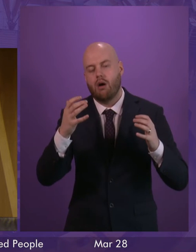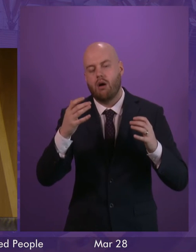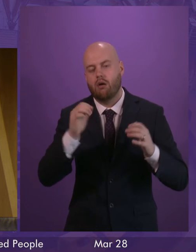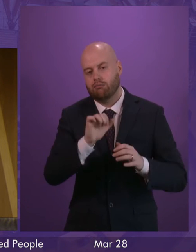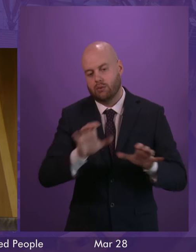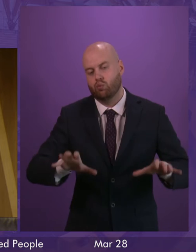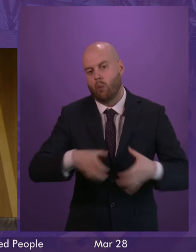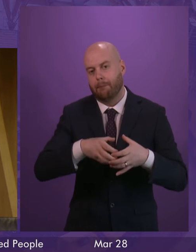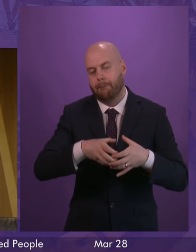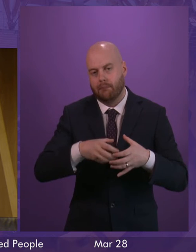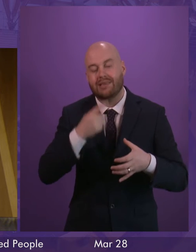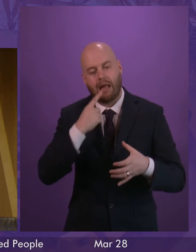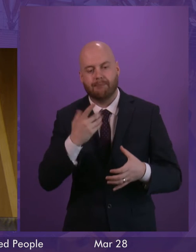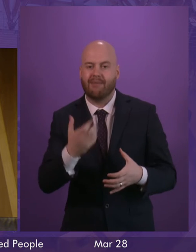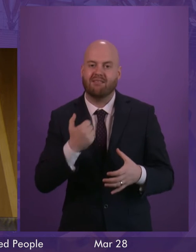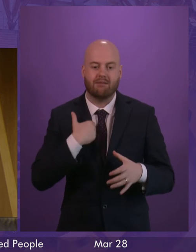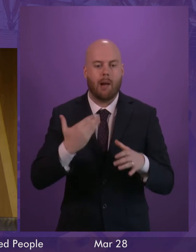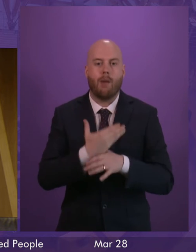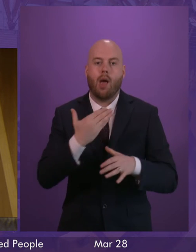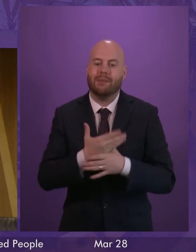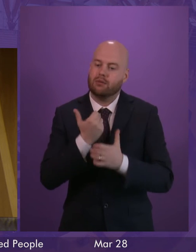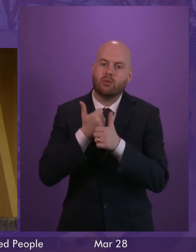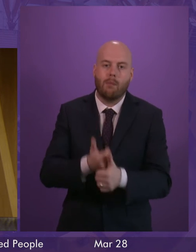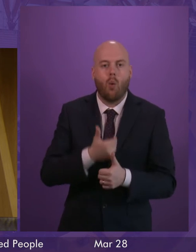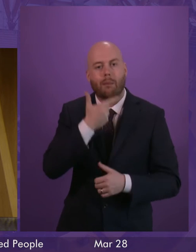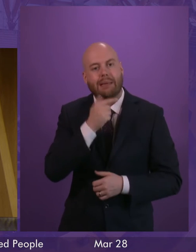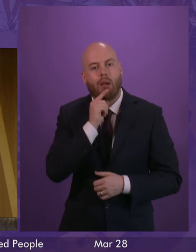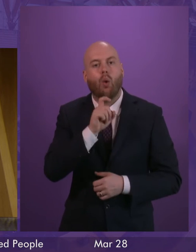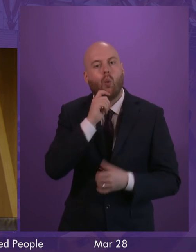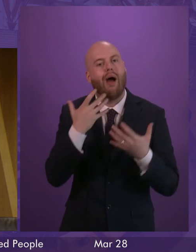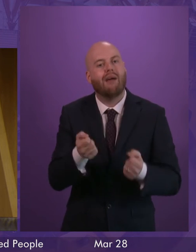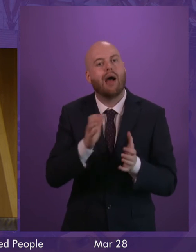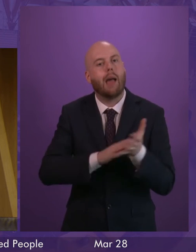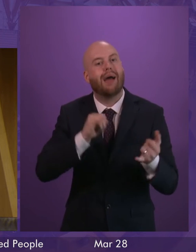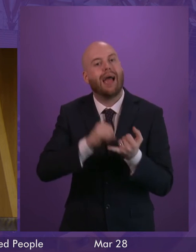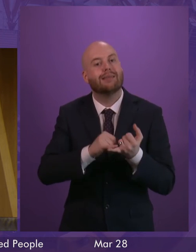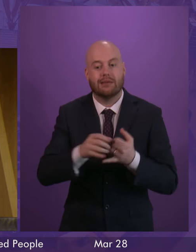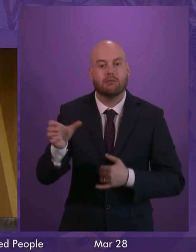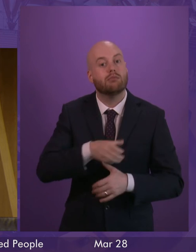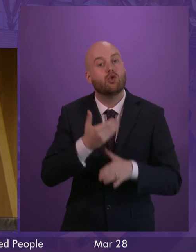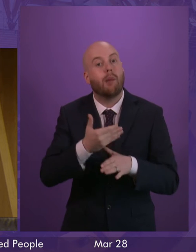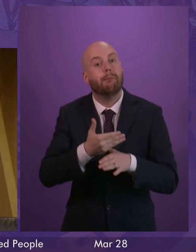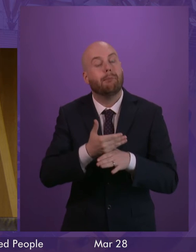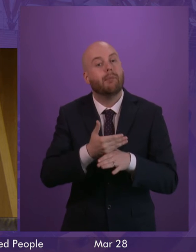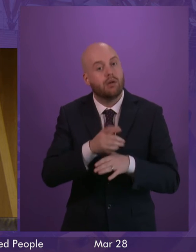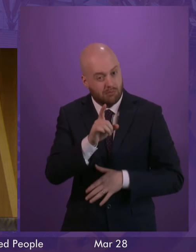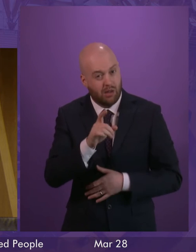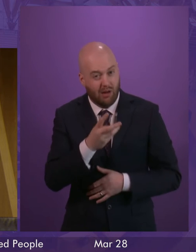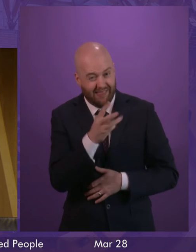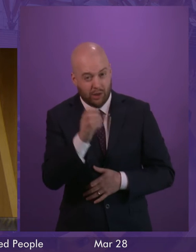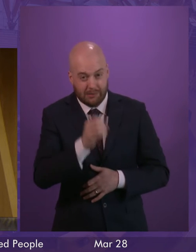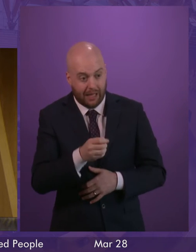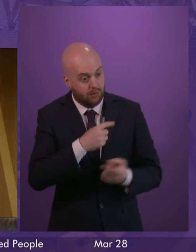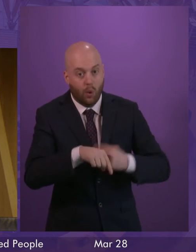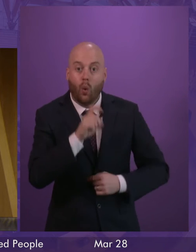that works supporting people with MS in the workplace. this report states that 30% of respondents who are currently in work said that they